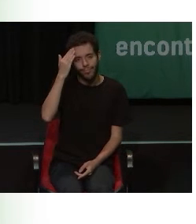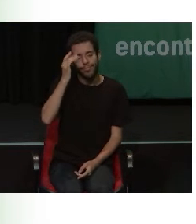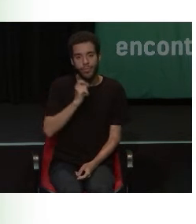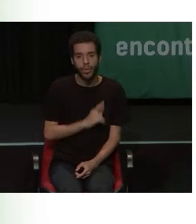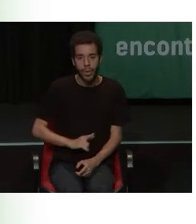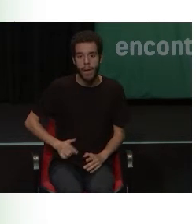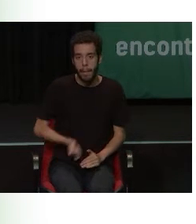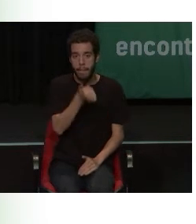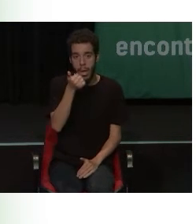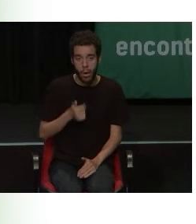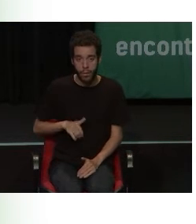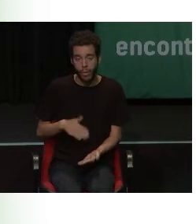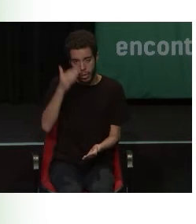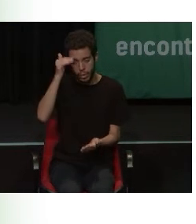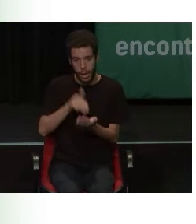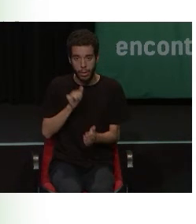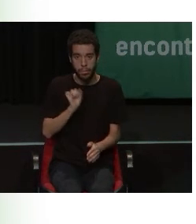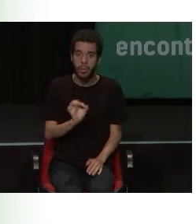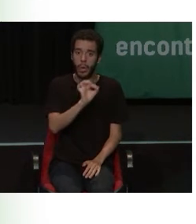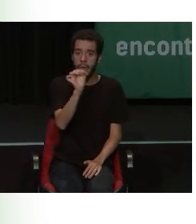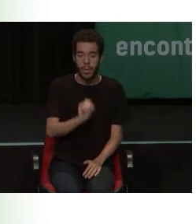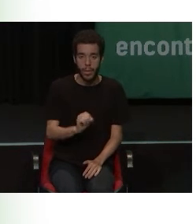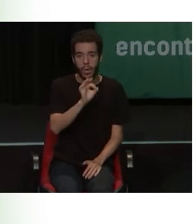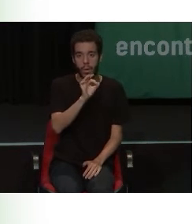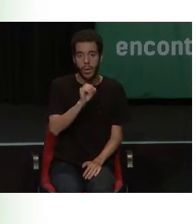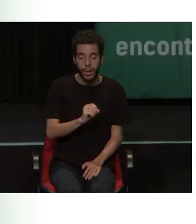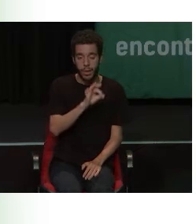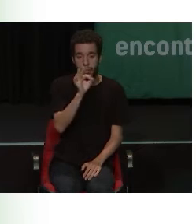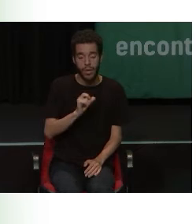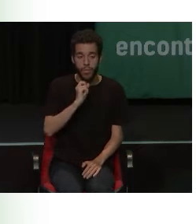to mais even improve este this resultado, even further, utilizando